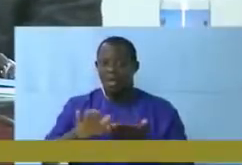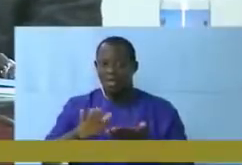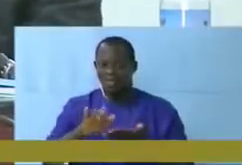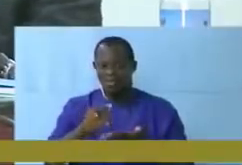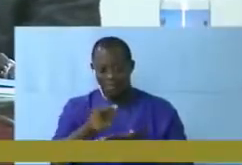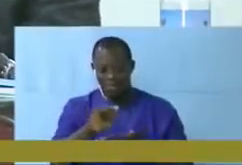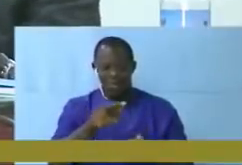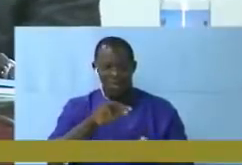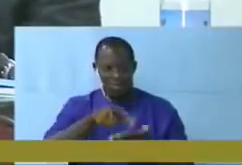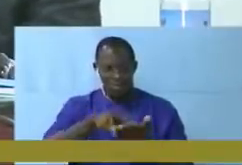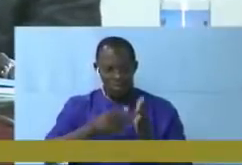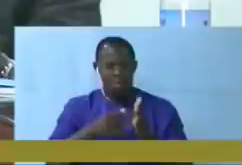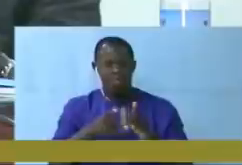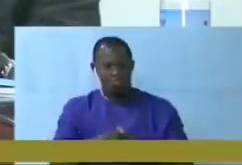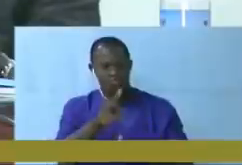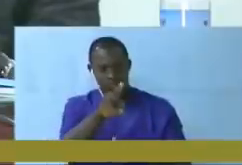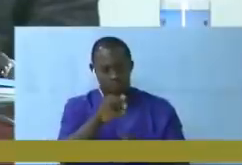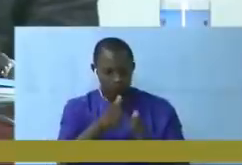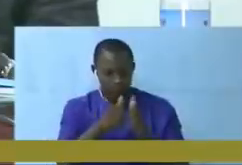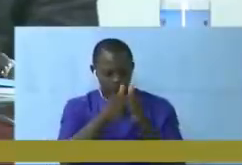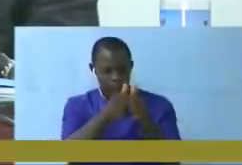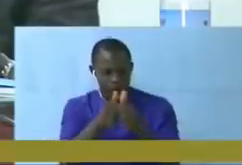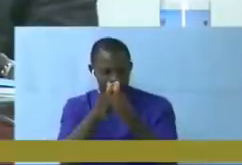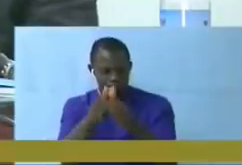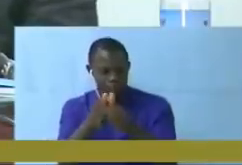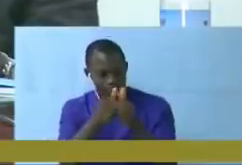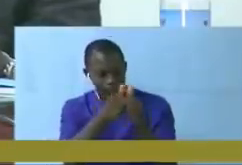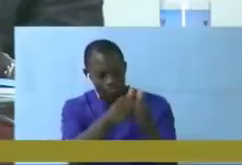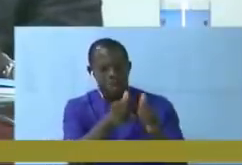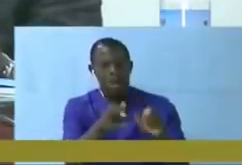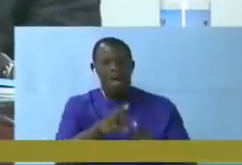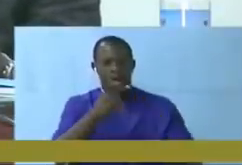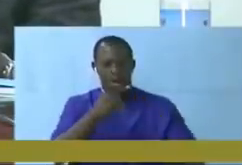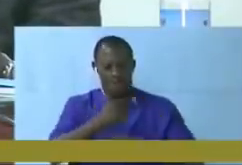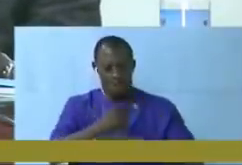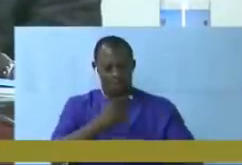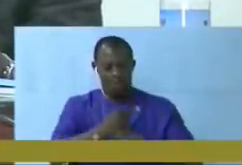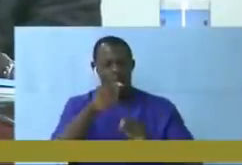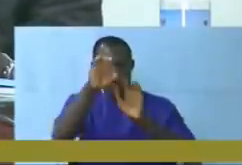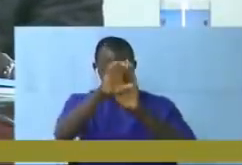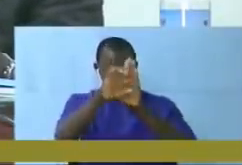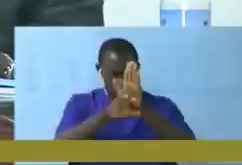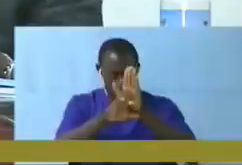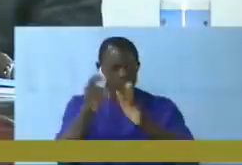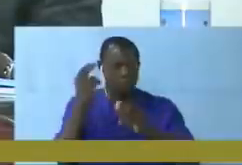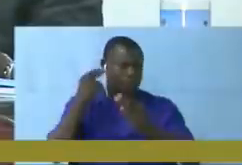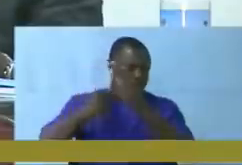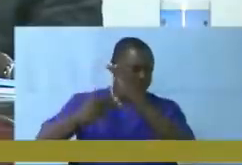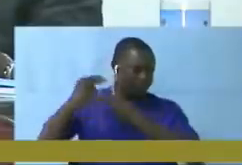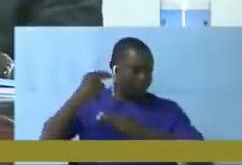followed the Gambia's constitutional history at least from